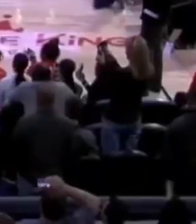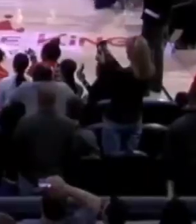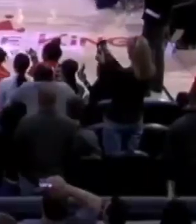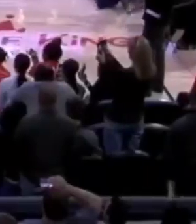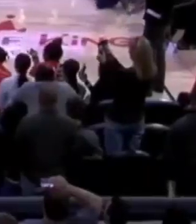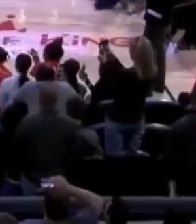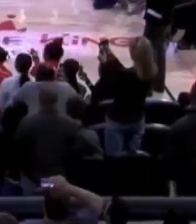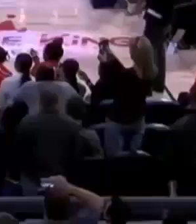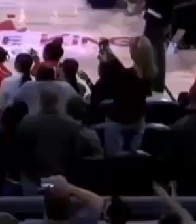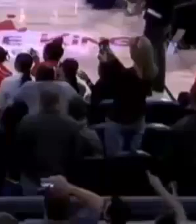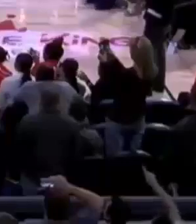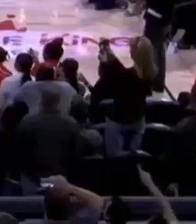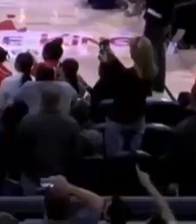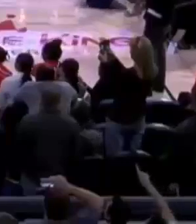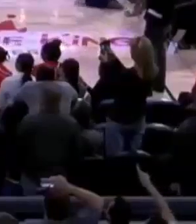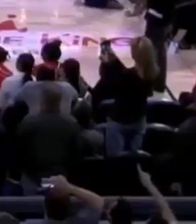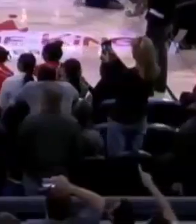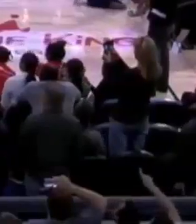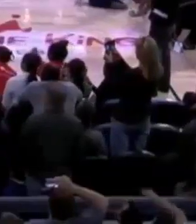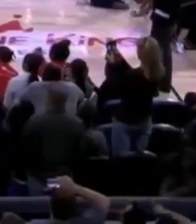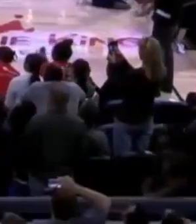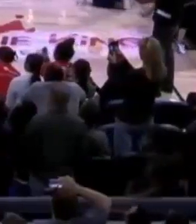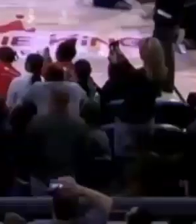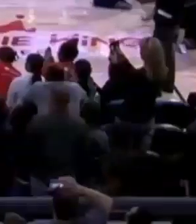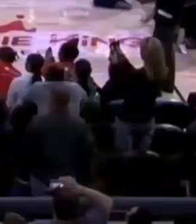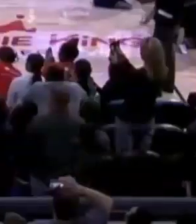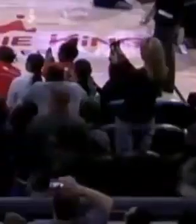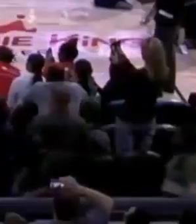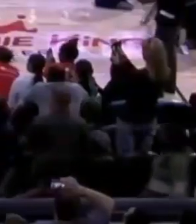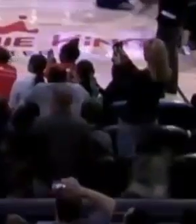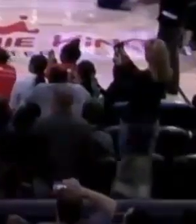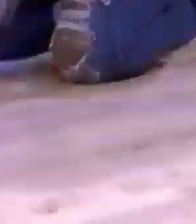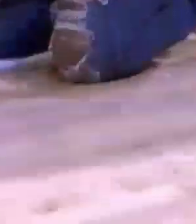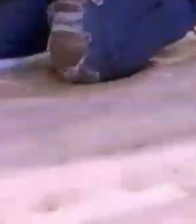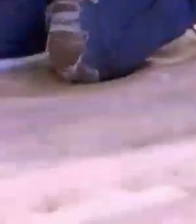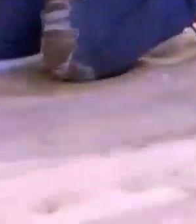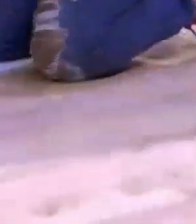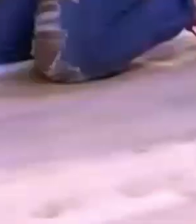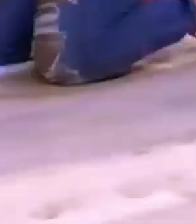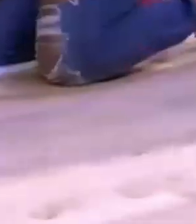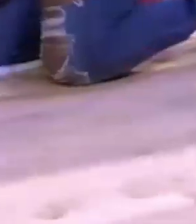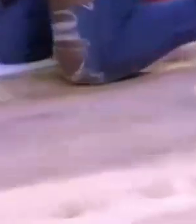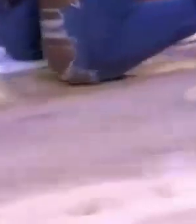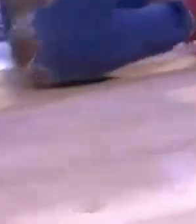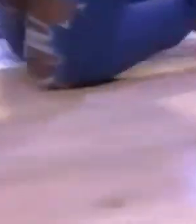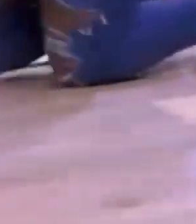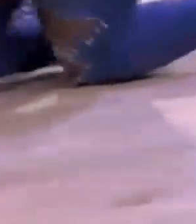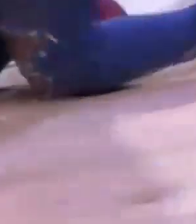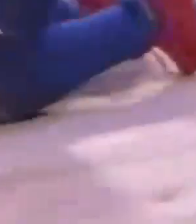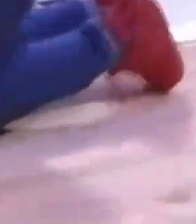Babies, are you ready? Here we go in 3, 2, 1, crawl.